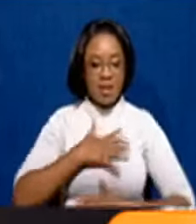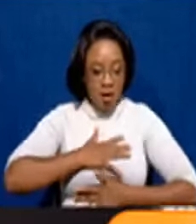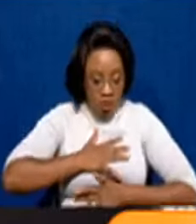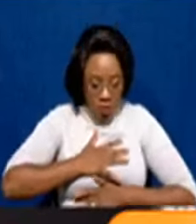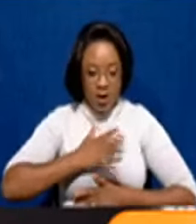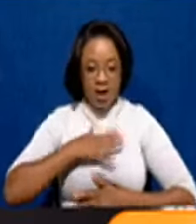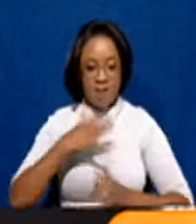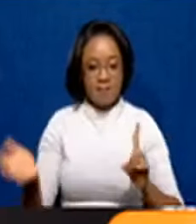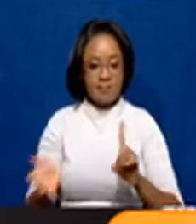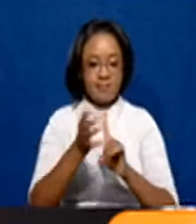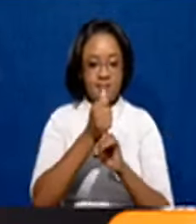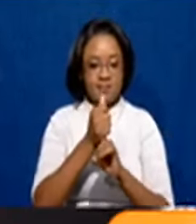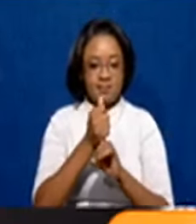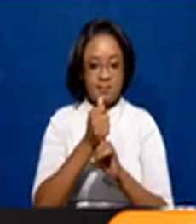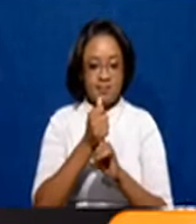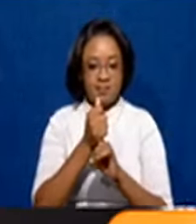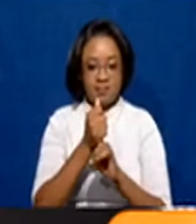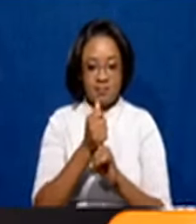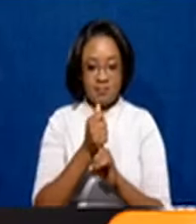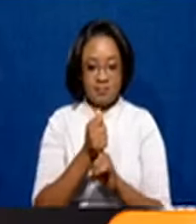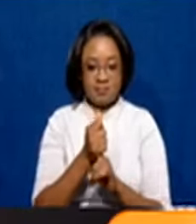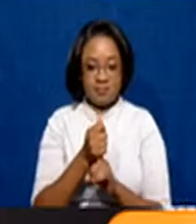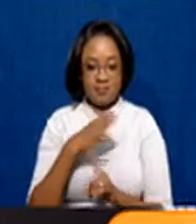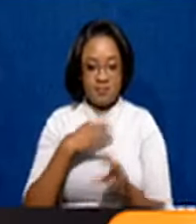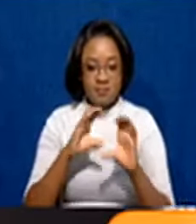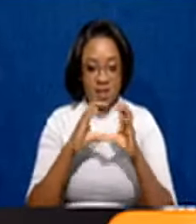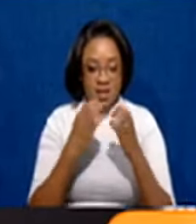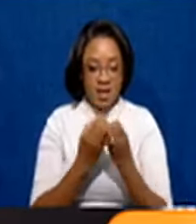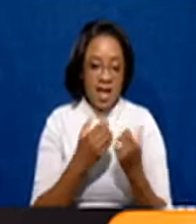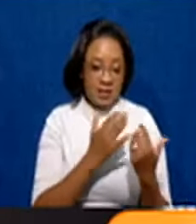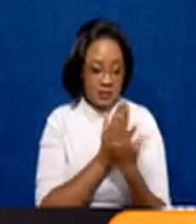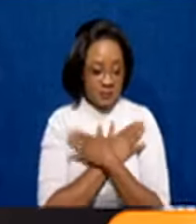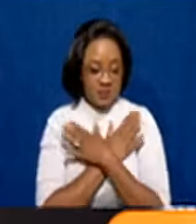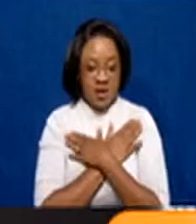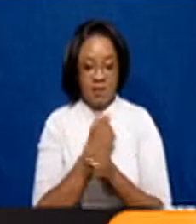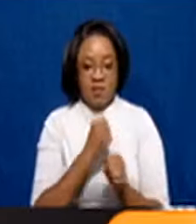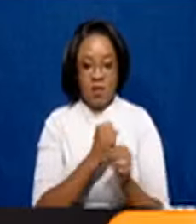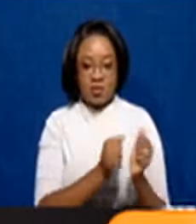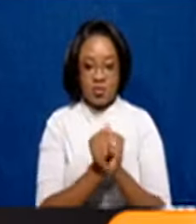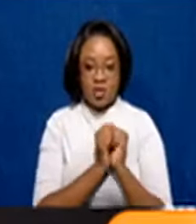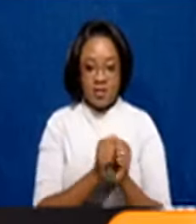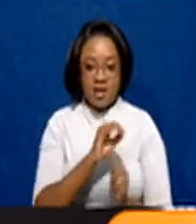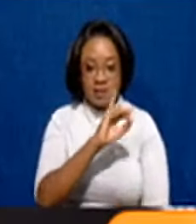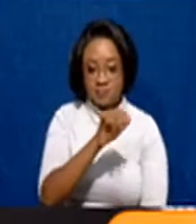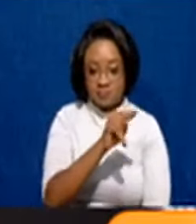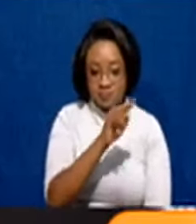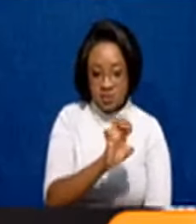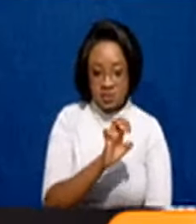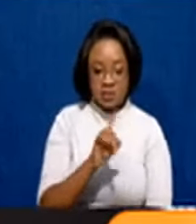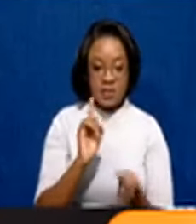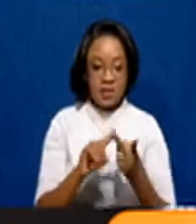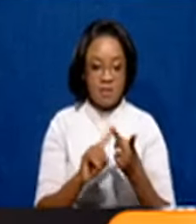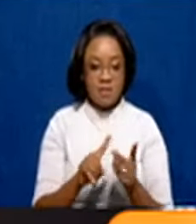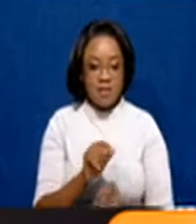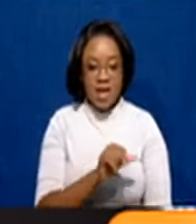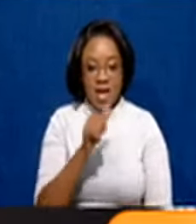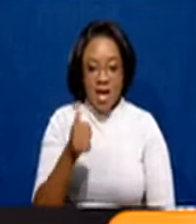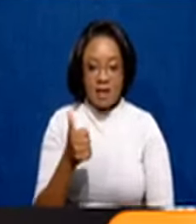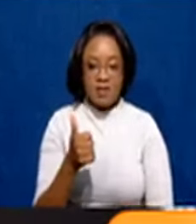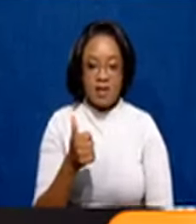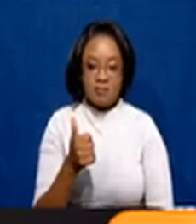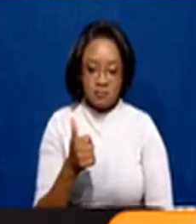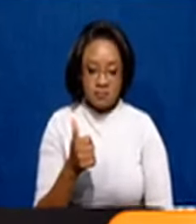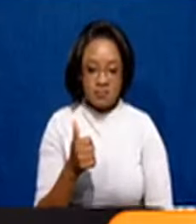my classmate, Jane. The other one is to reconnect with a